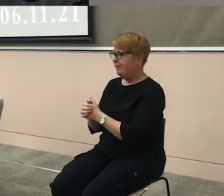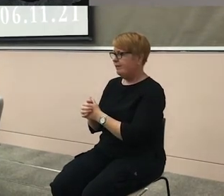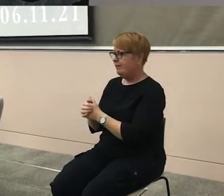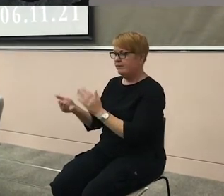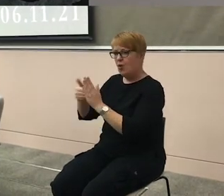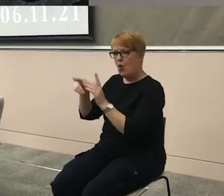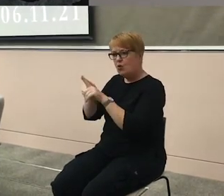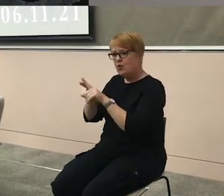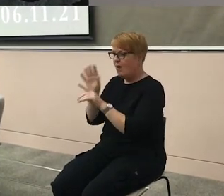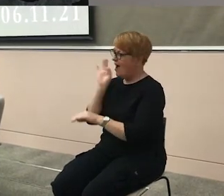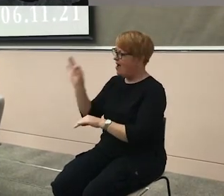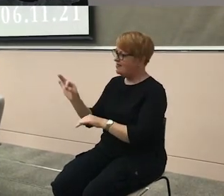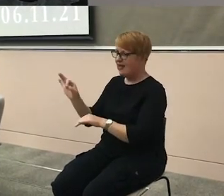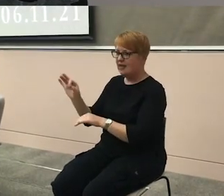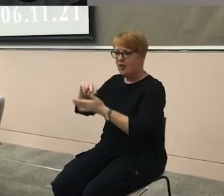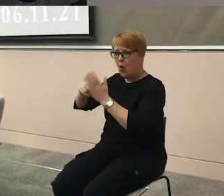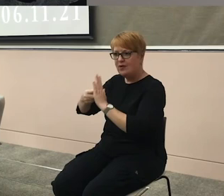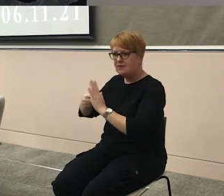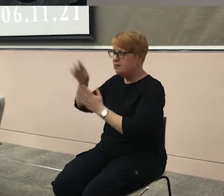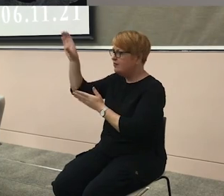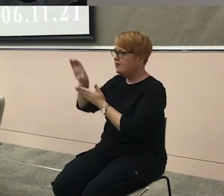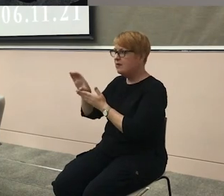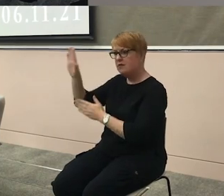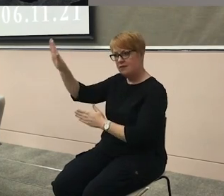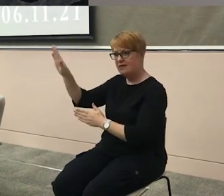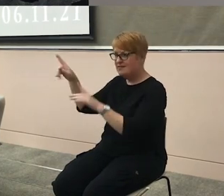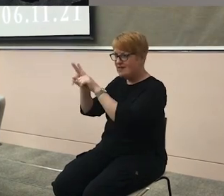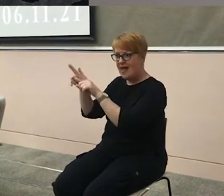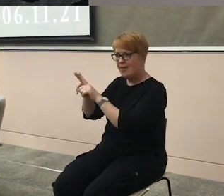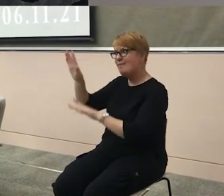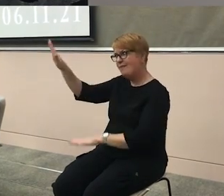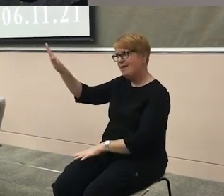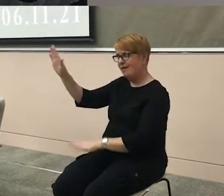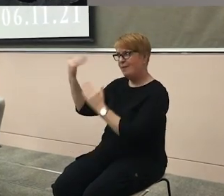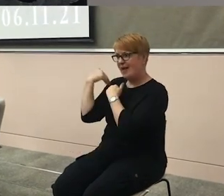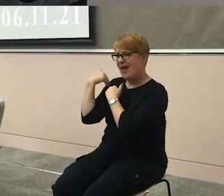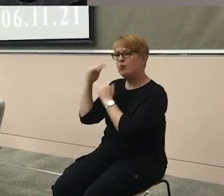the organisation who is funding this to also be held accountable.